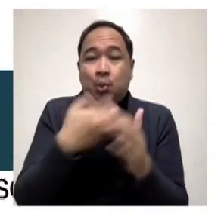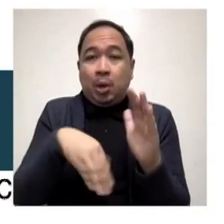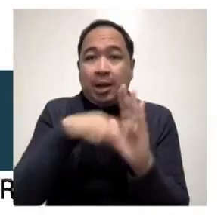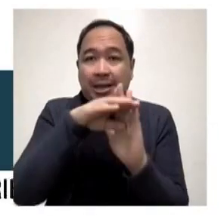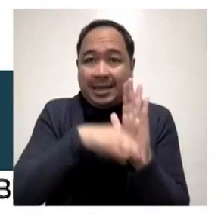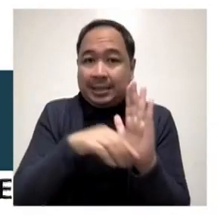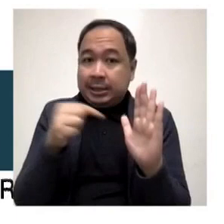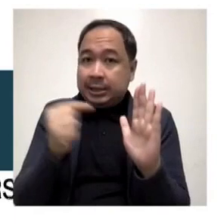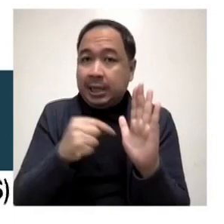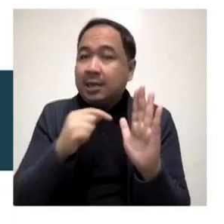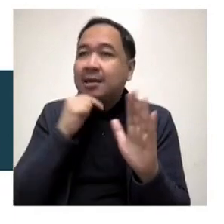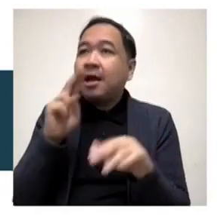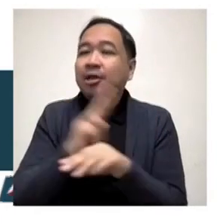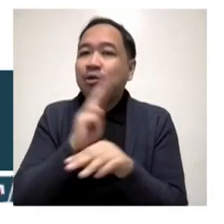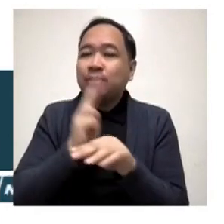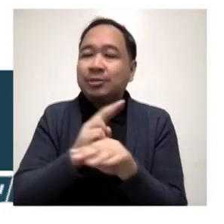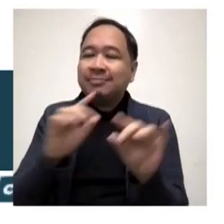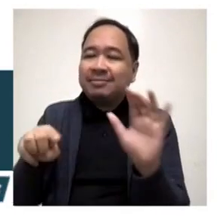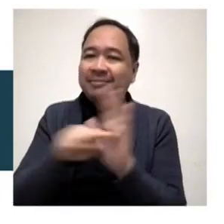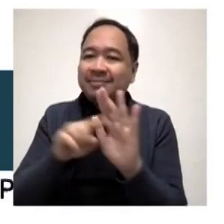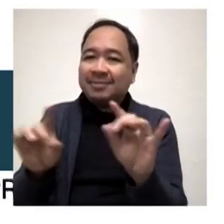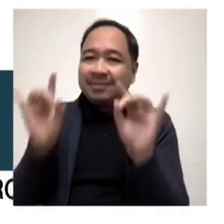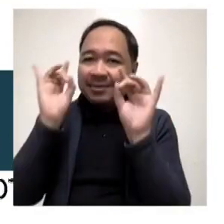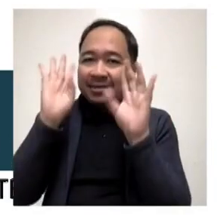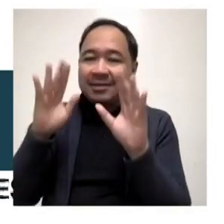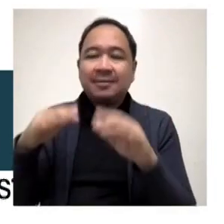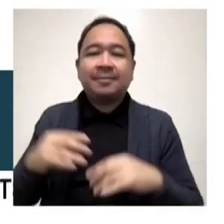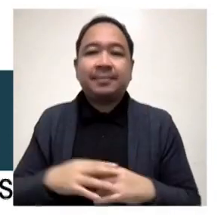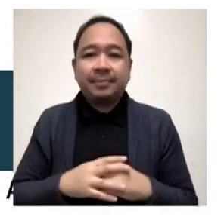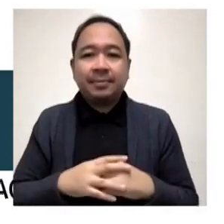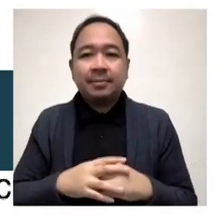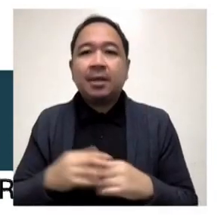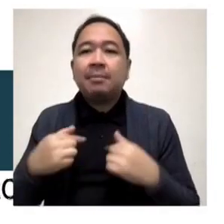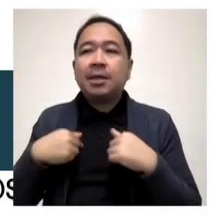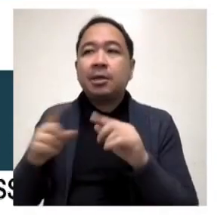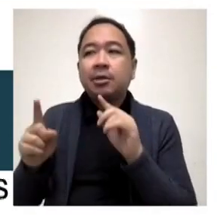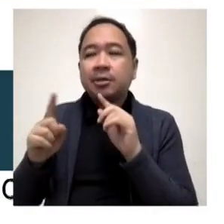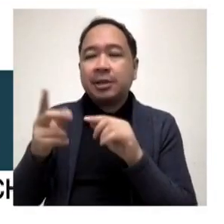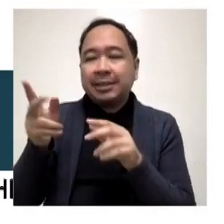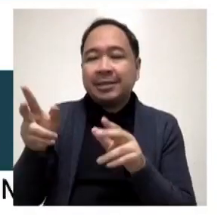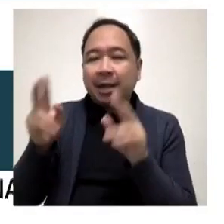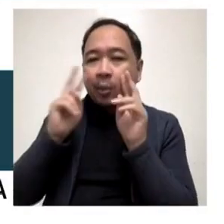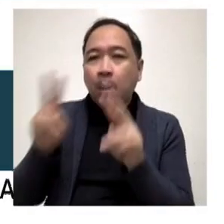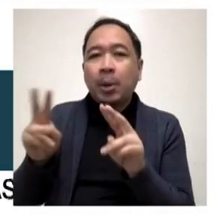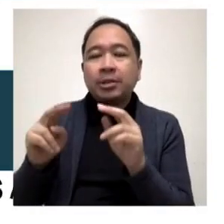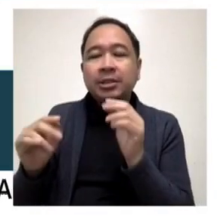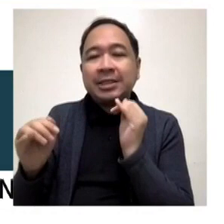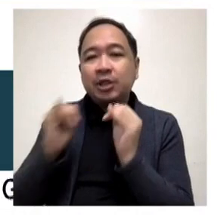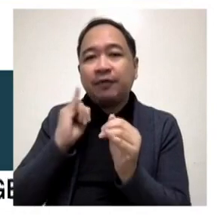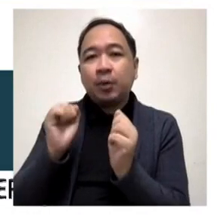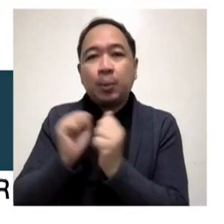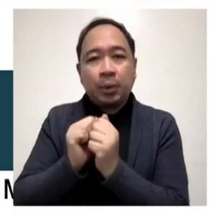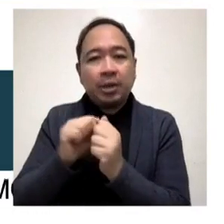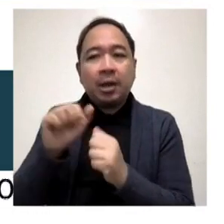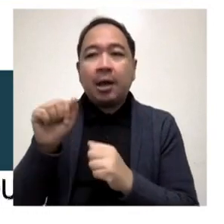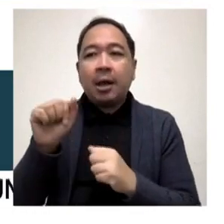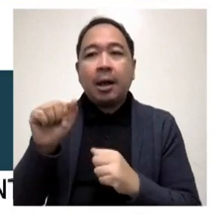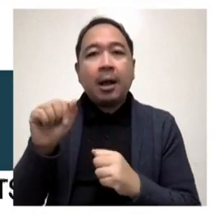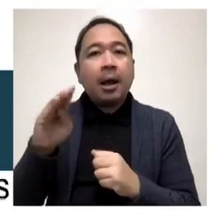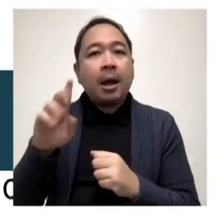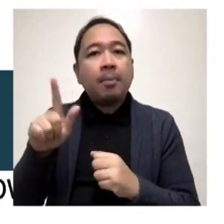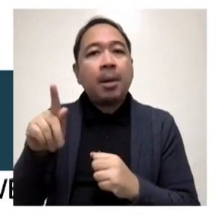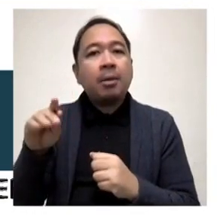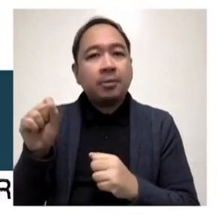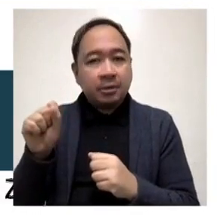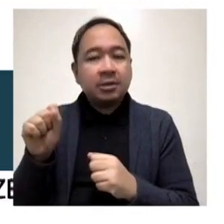weaponized? I was listening to the interview of Secretary Abalos earlier, and he mentioned that this will be vetted. So it means